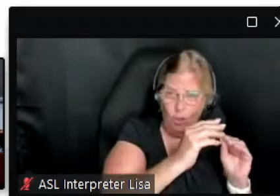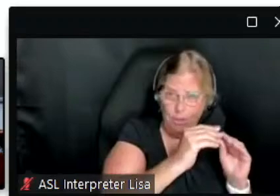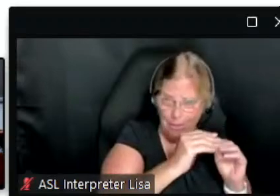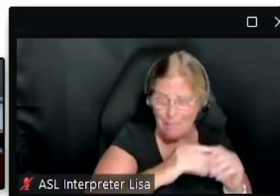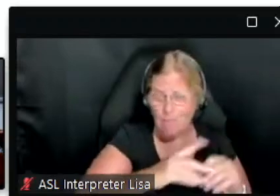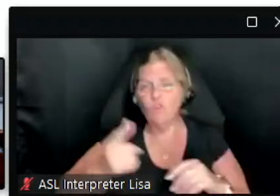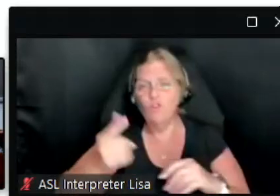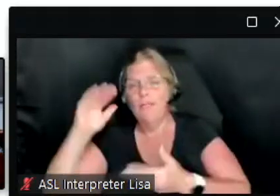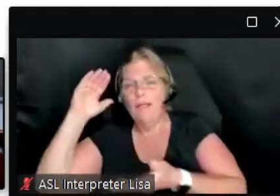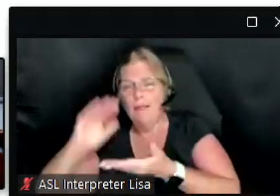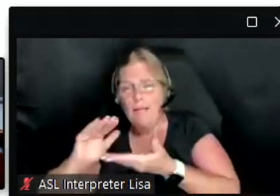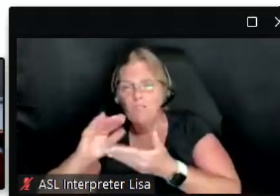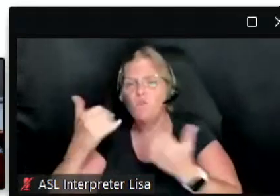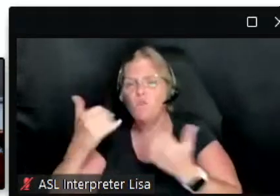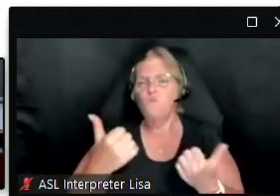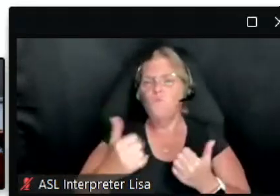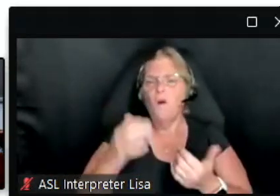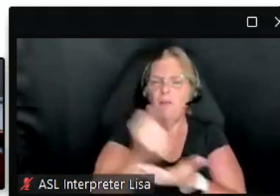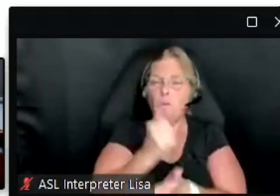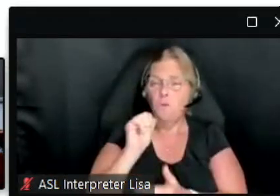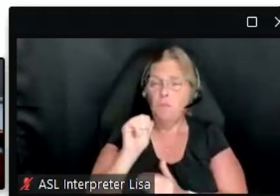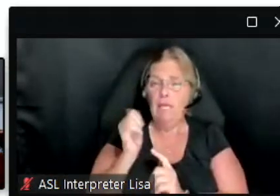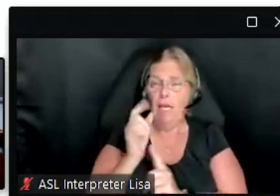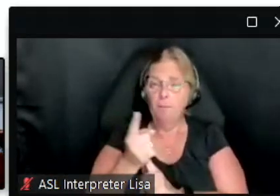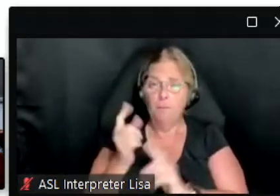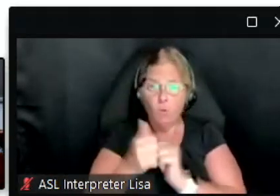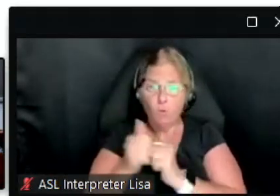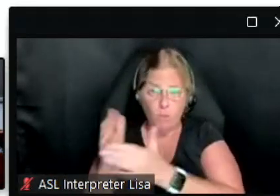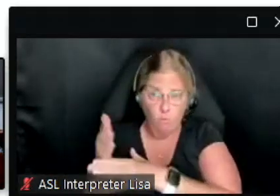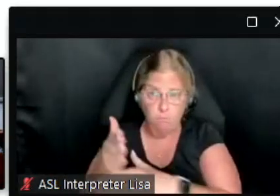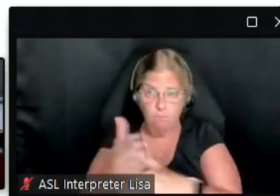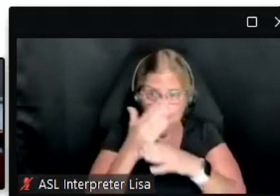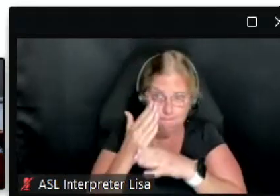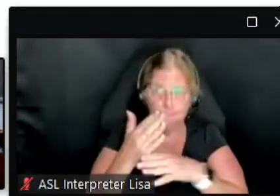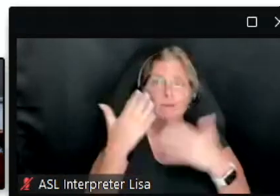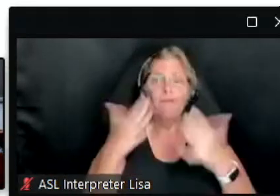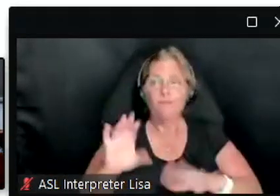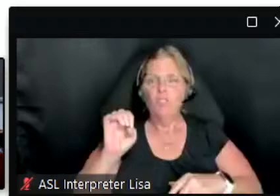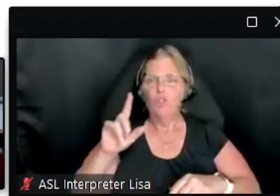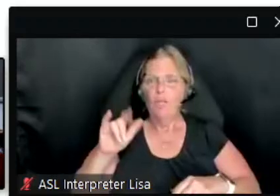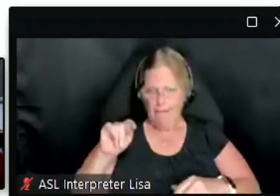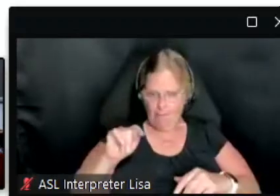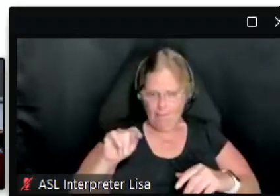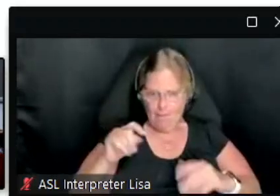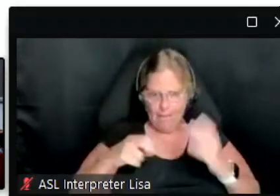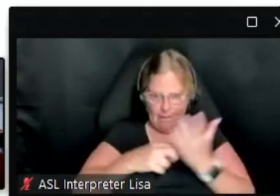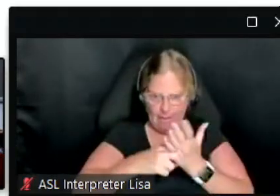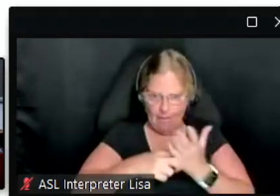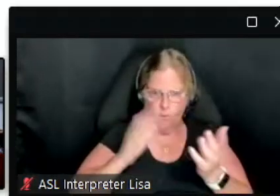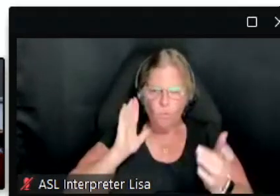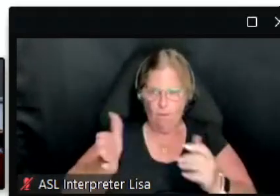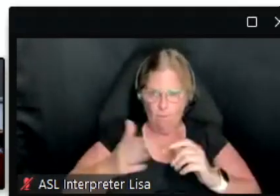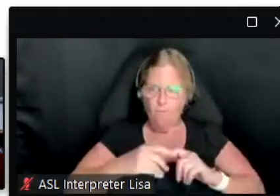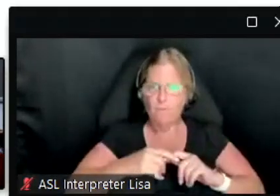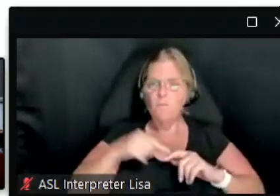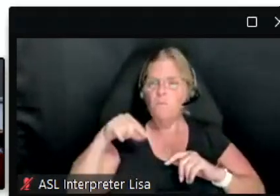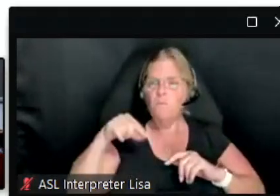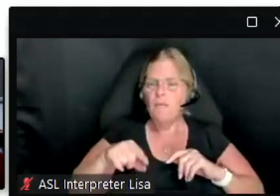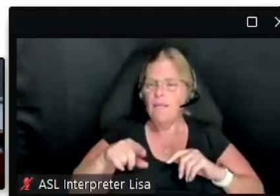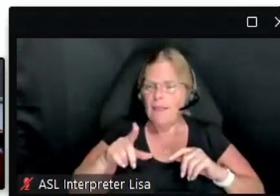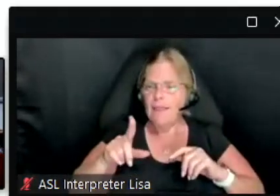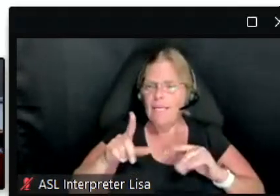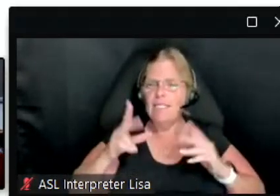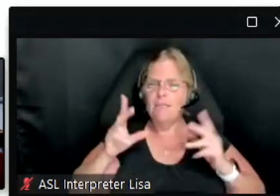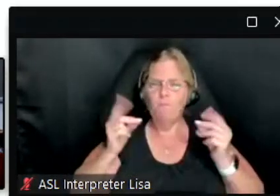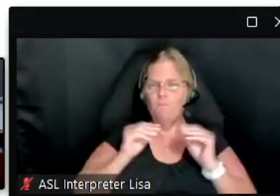about 10 minutes with the sharing out, and then we'll go into the exit ticket and wrap up. So this will be a little bit of speed